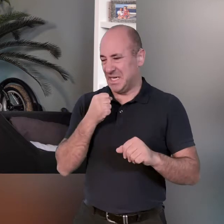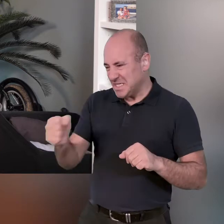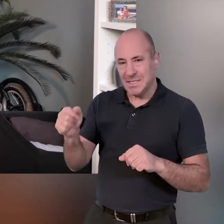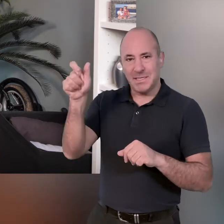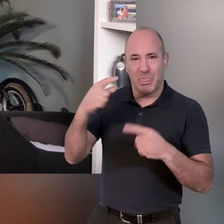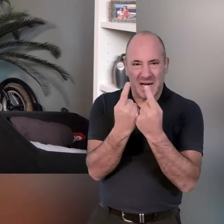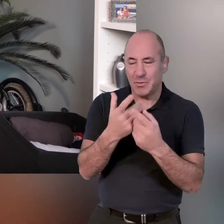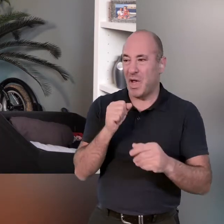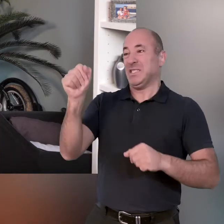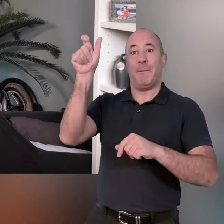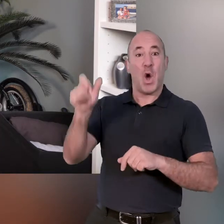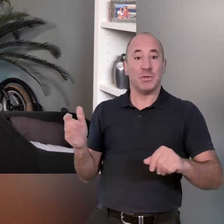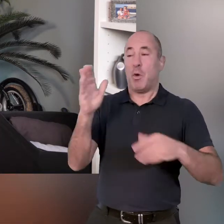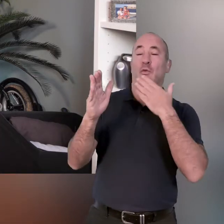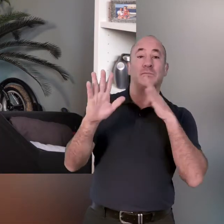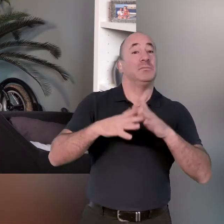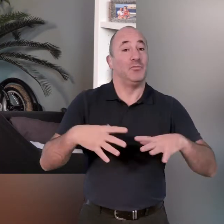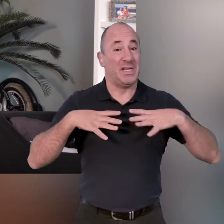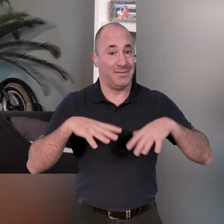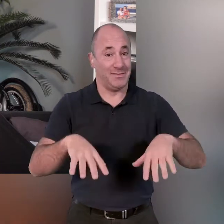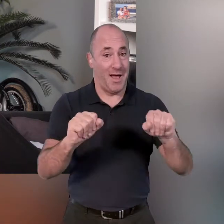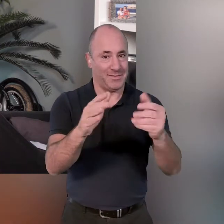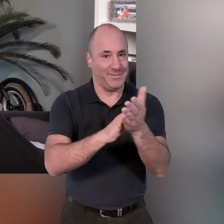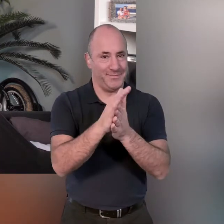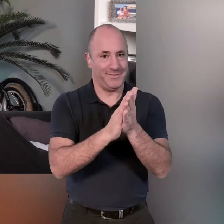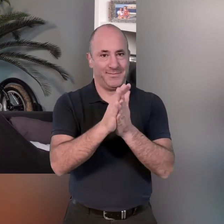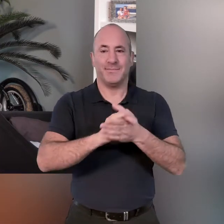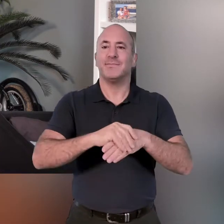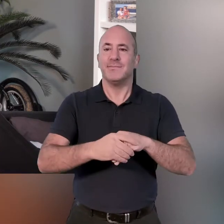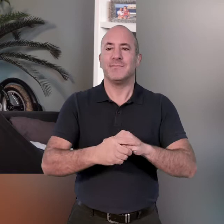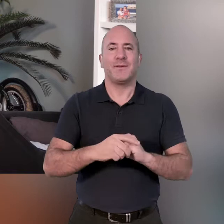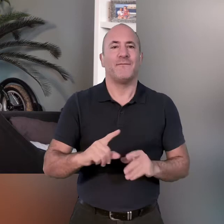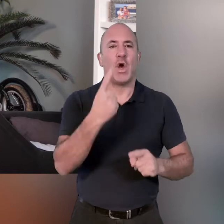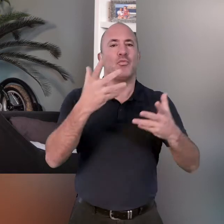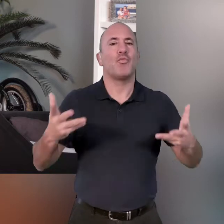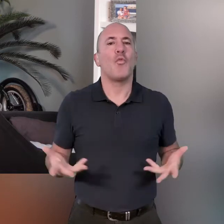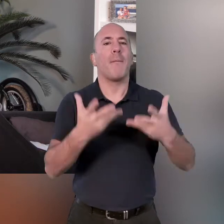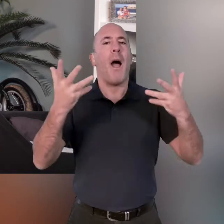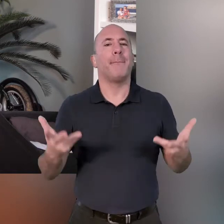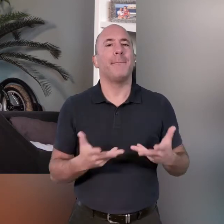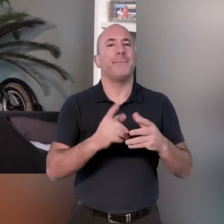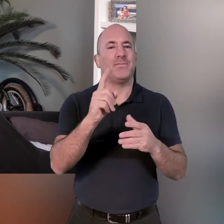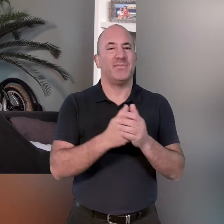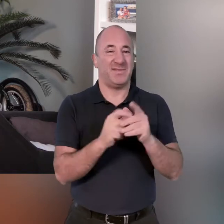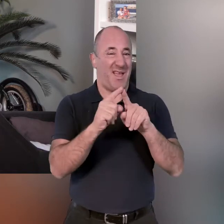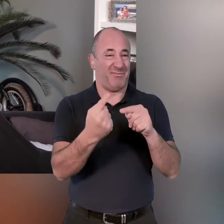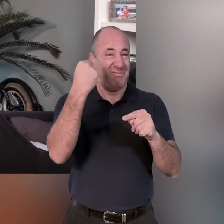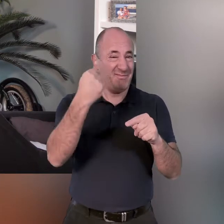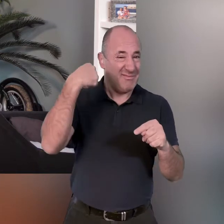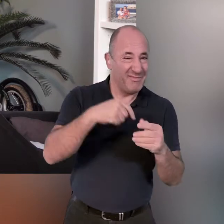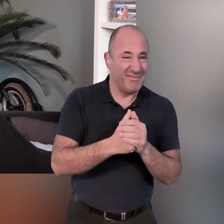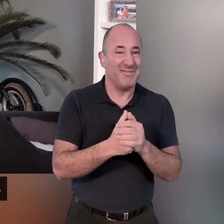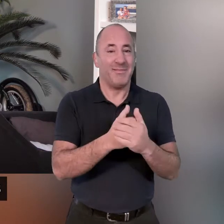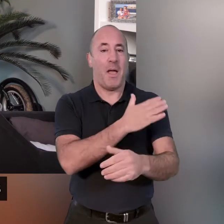that you're not going to hit anyone or anything, and let's get started with today's session. So here with the first warm-up exercise,